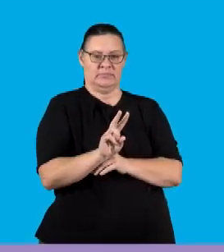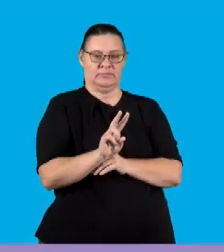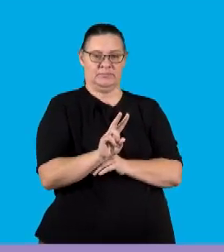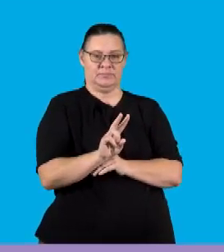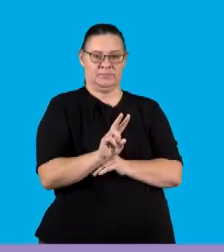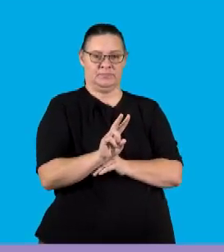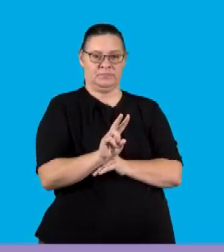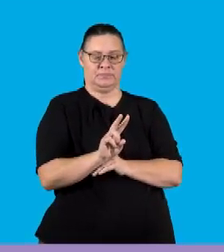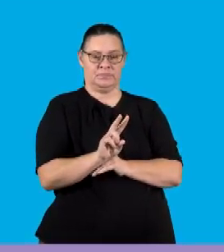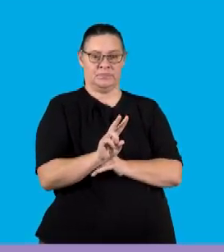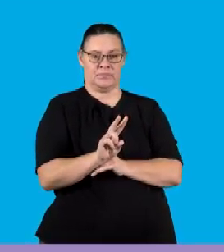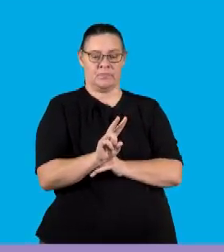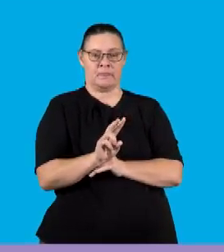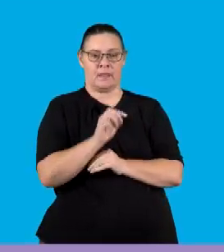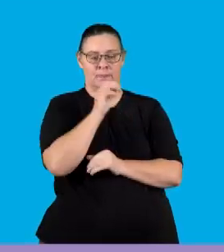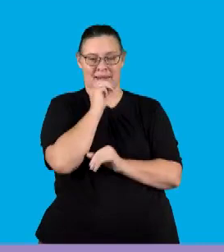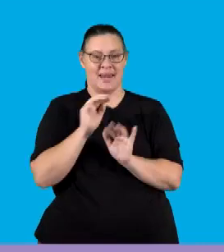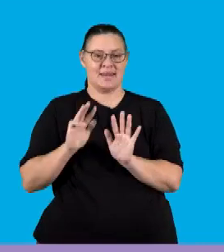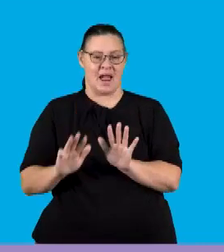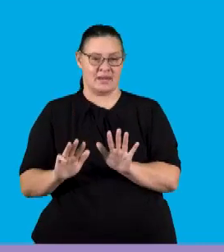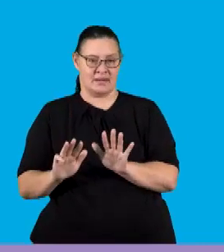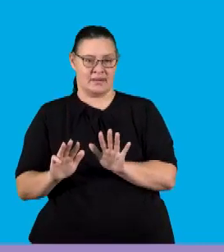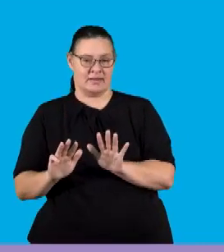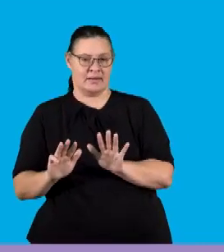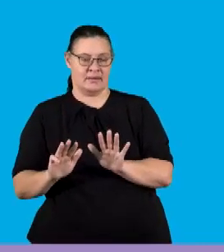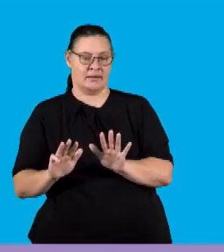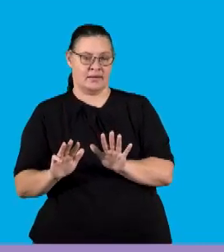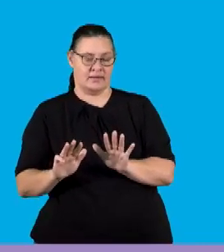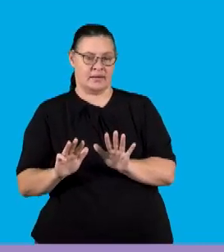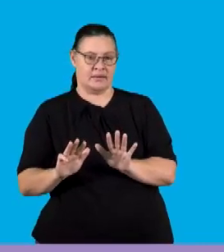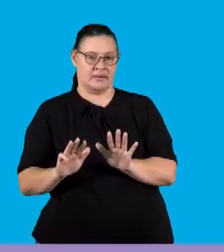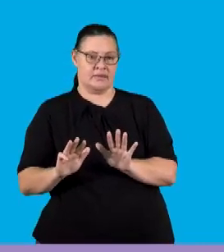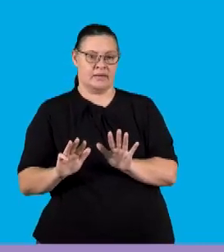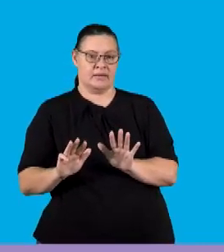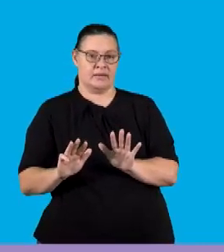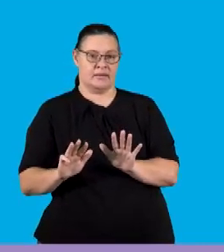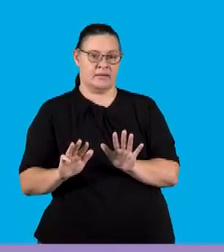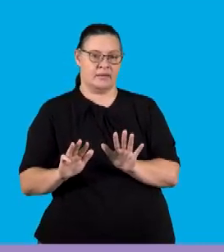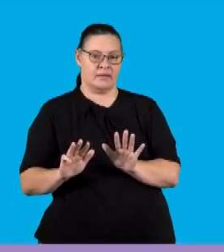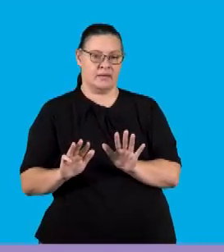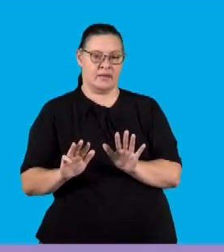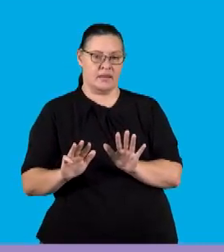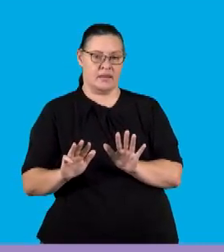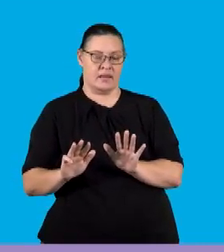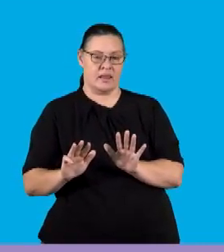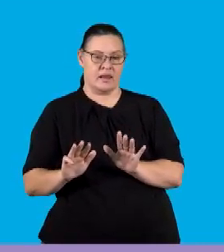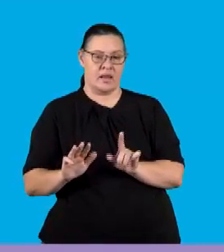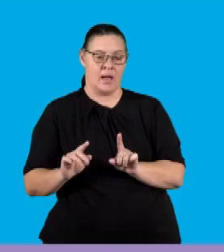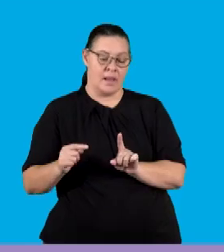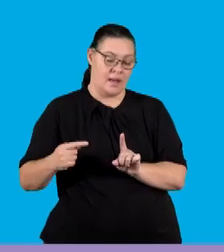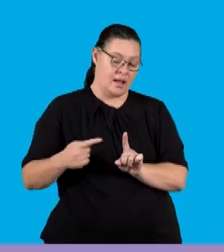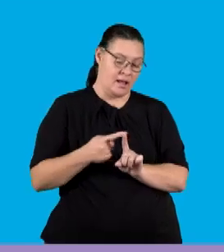add 2 to that 7. So when we say 7 plus 2, that will give us a